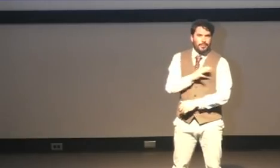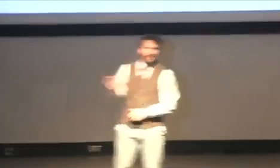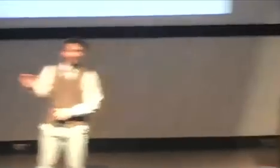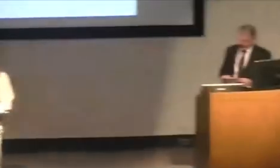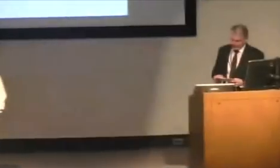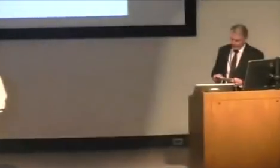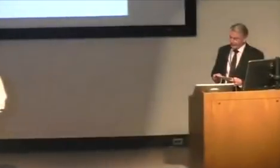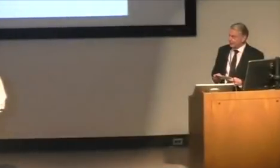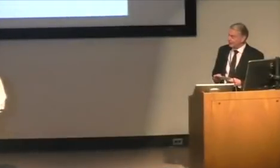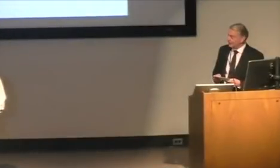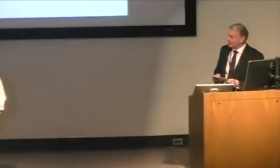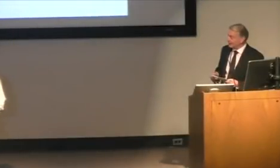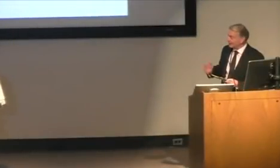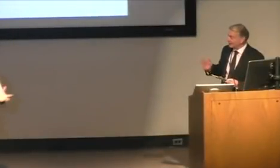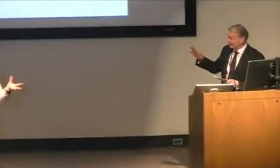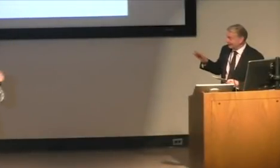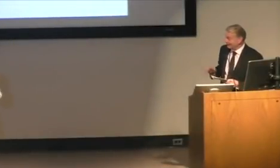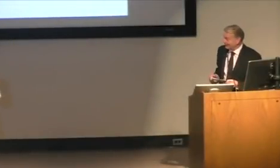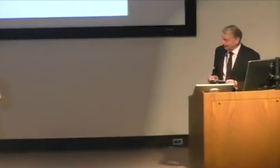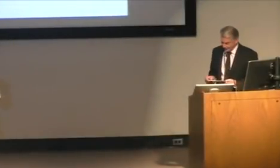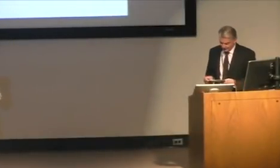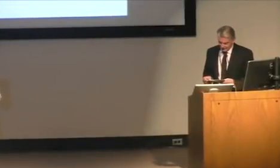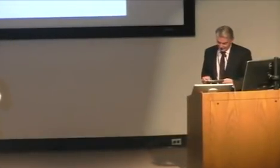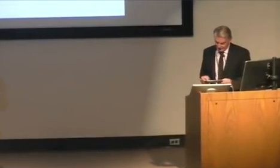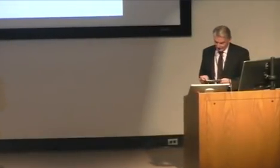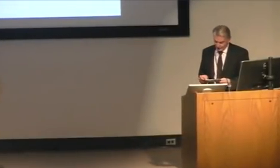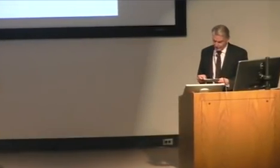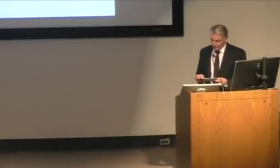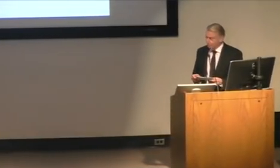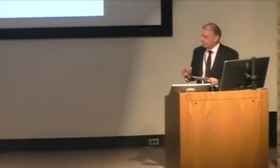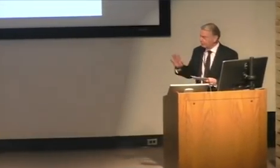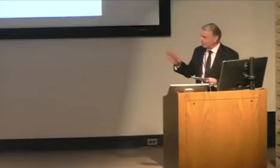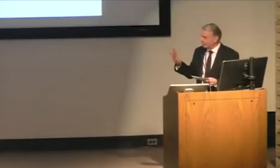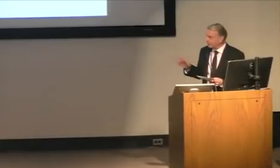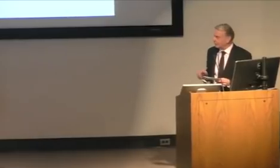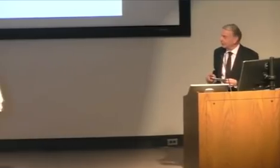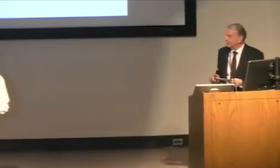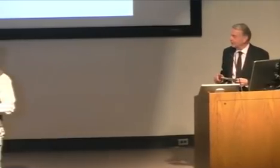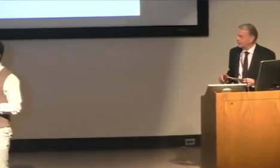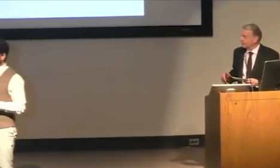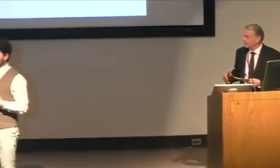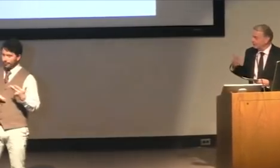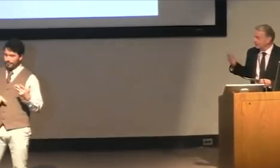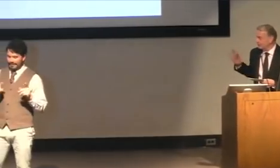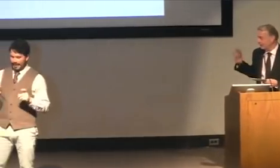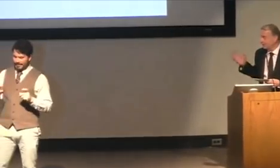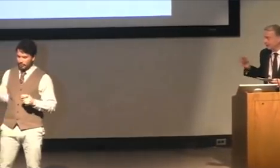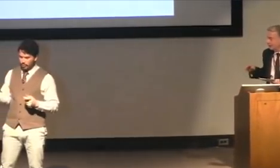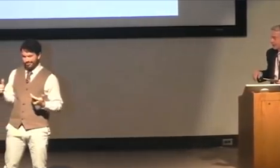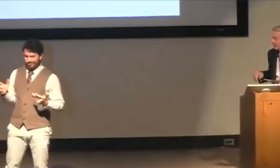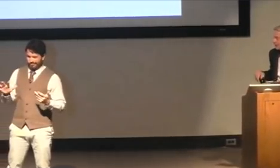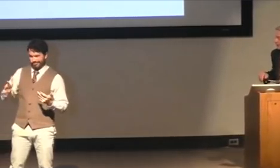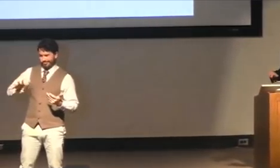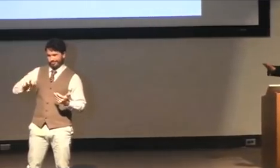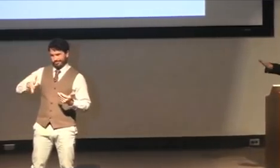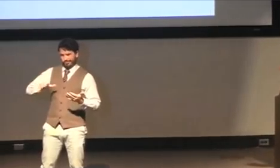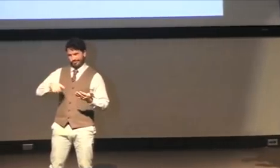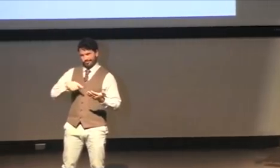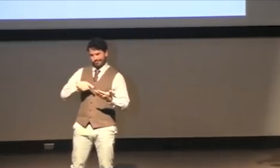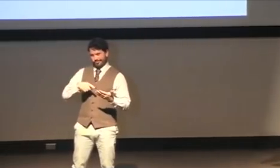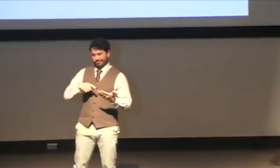So there's a number of things here about testing, and some of those you did kind of answer in